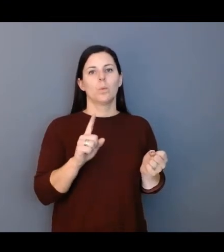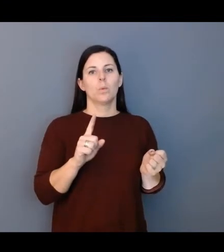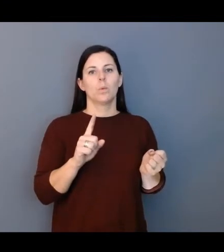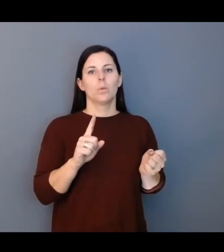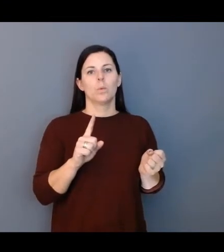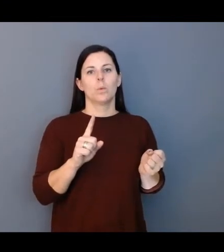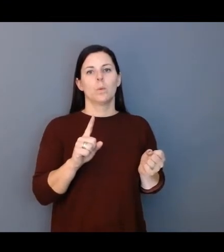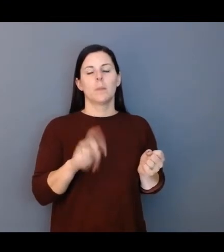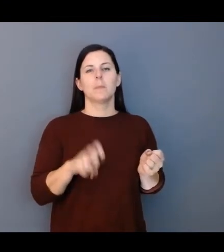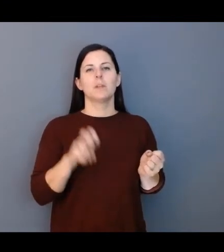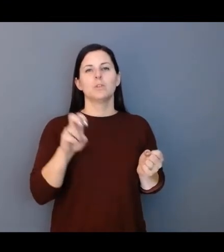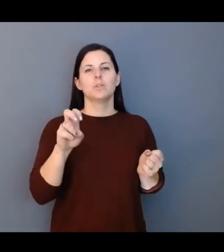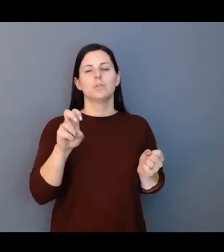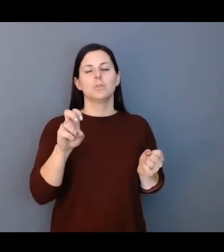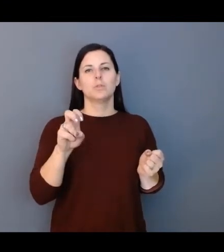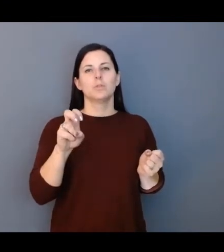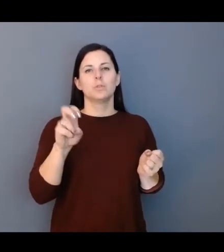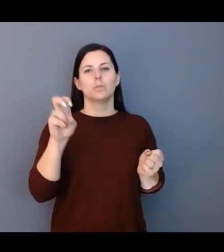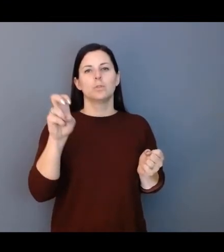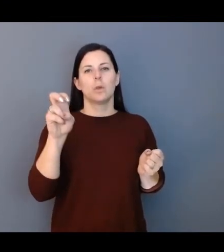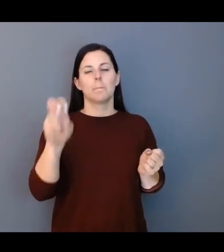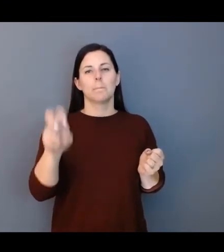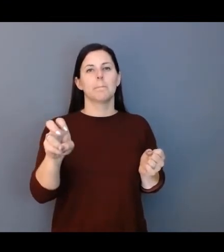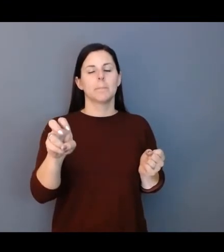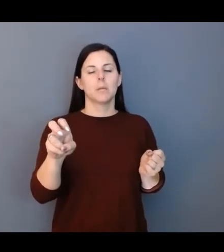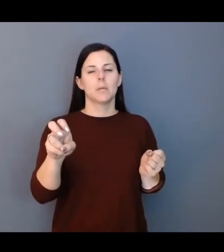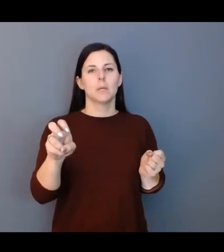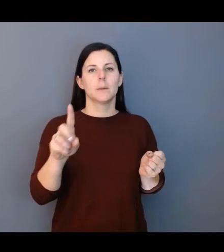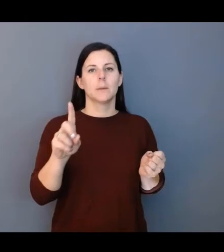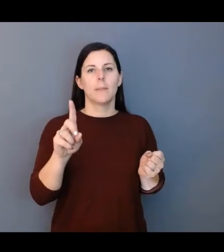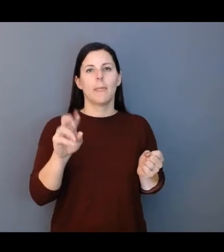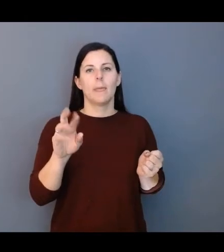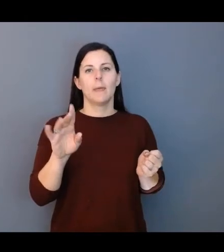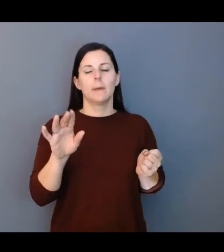let me jump on to